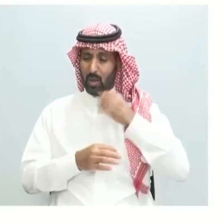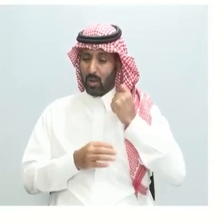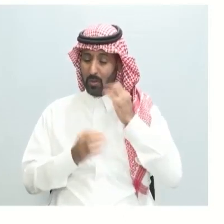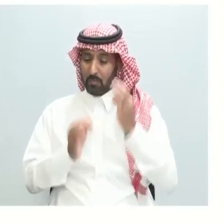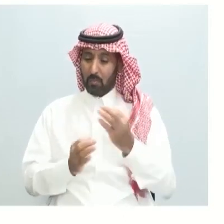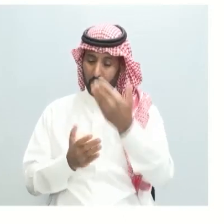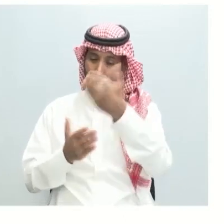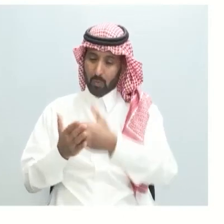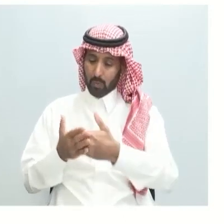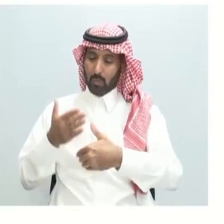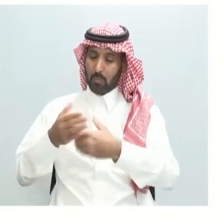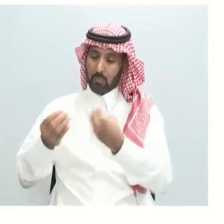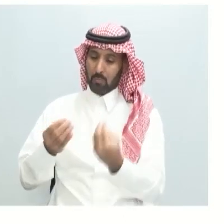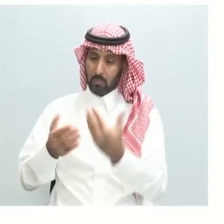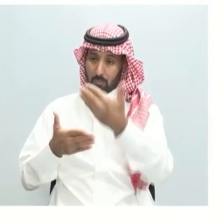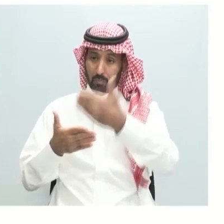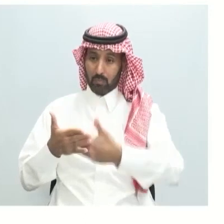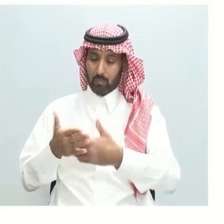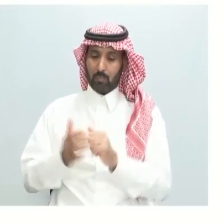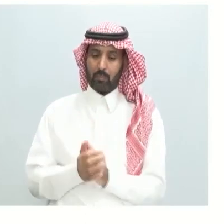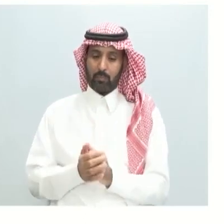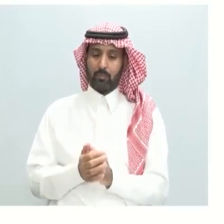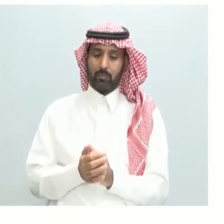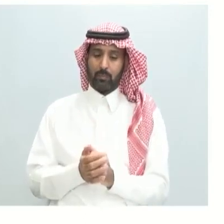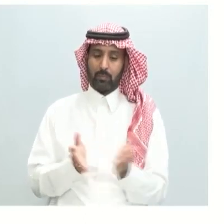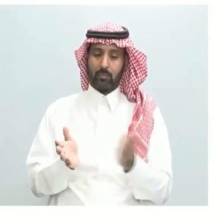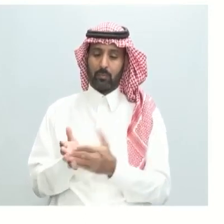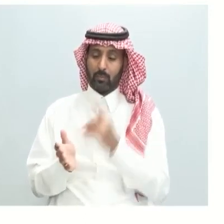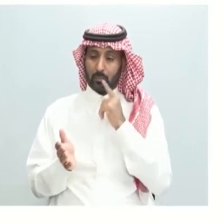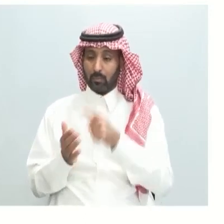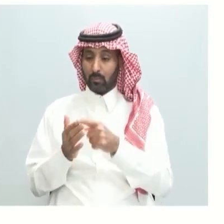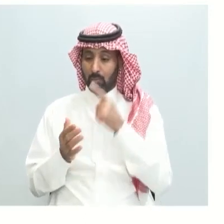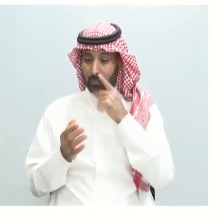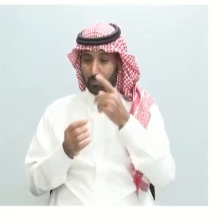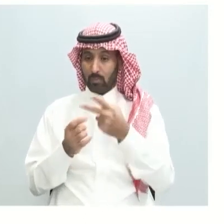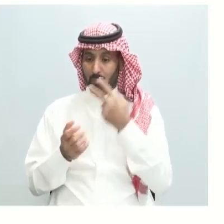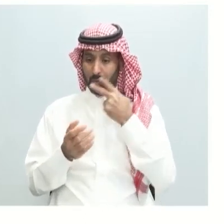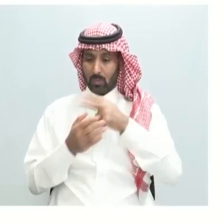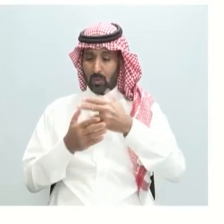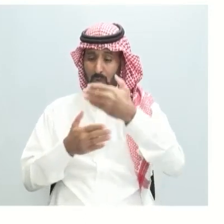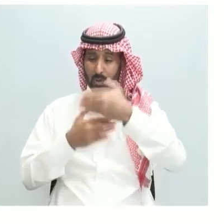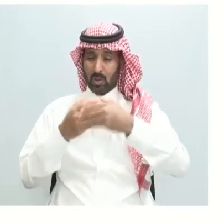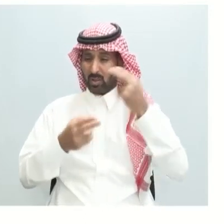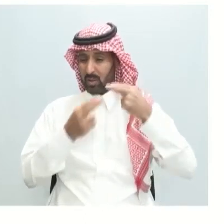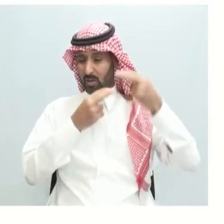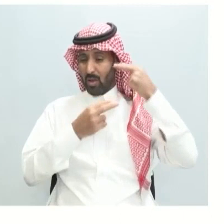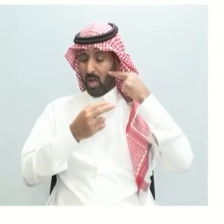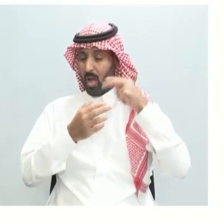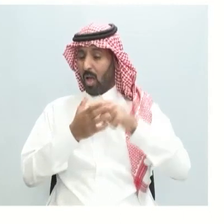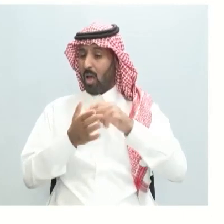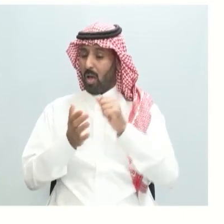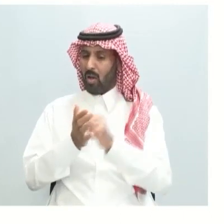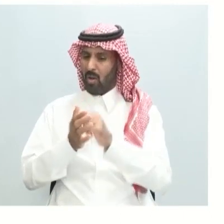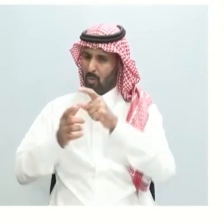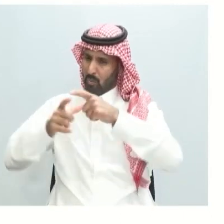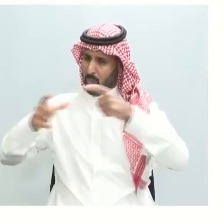as a means to create beautiful geometric designs. At-Taif was inscribed on the World Heritage List in 2010.